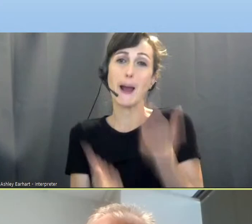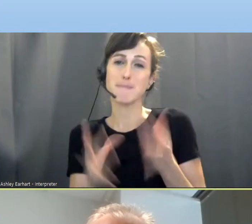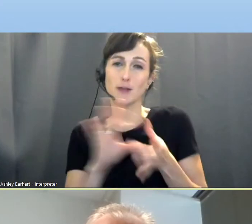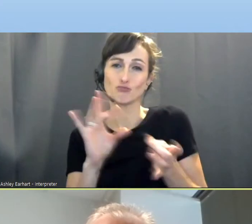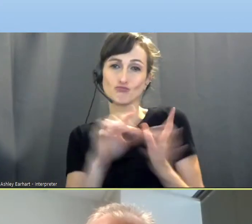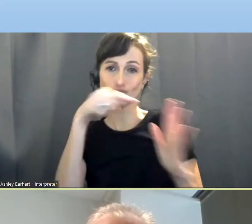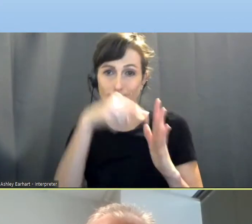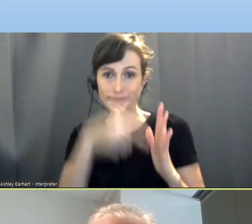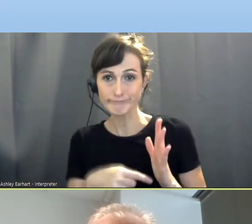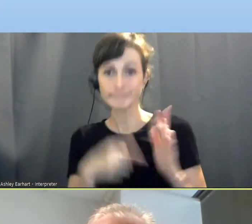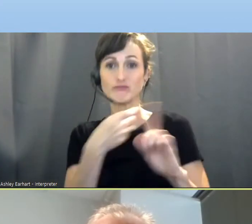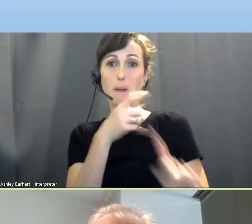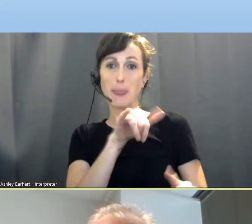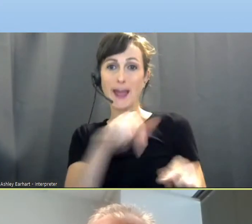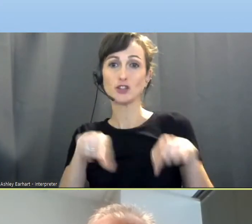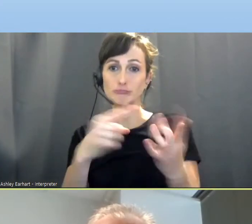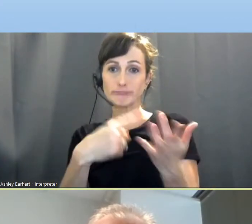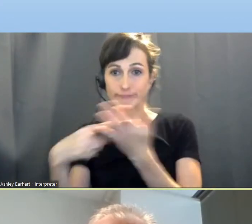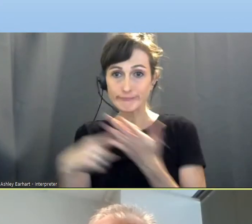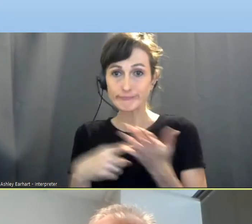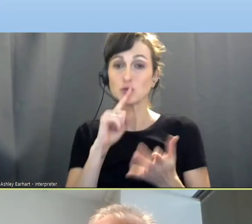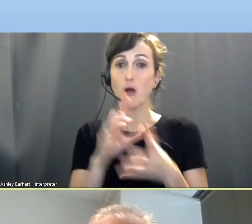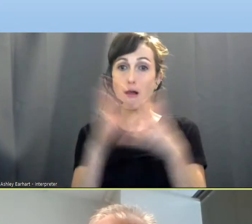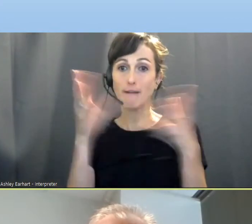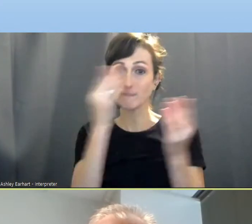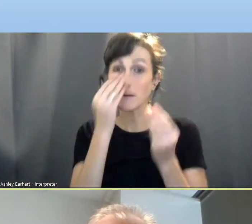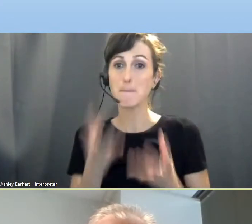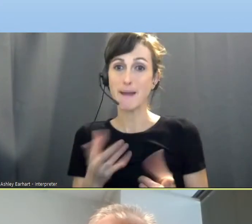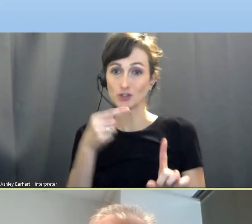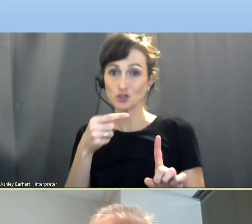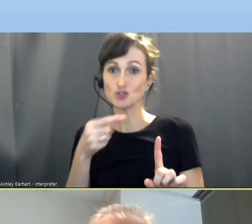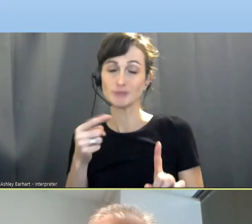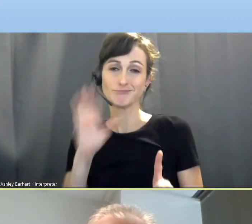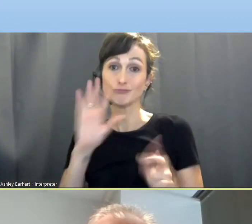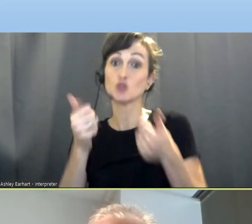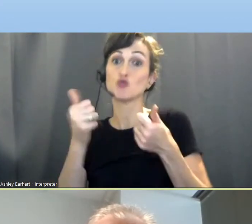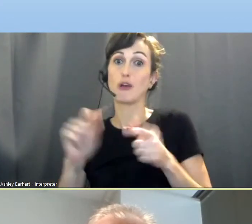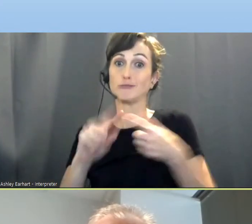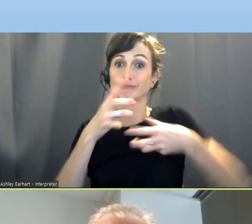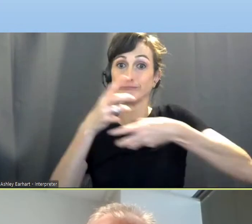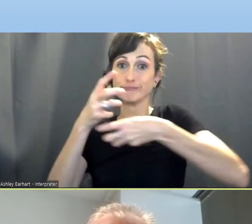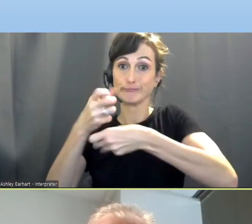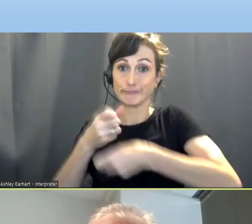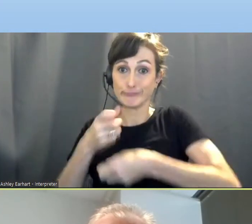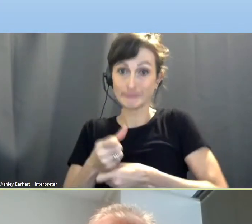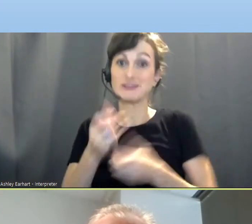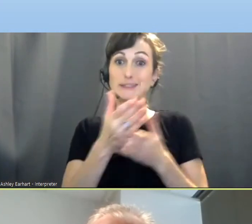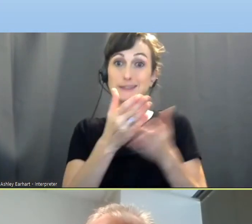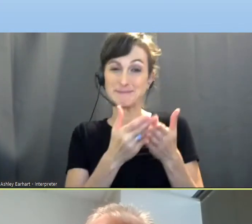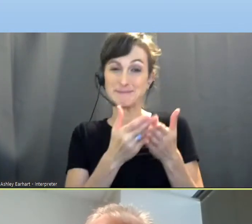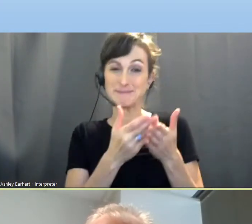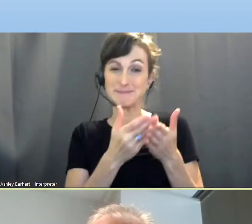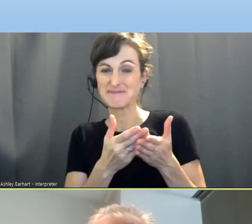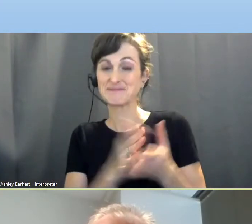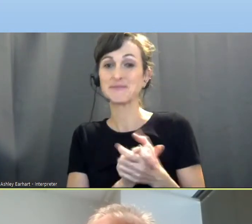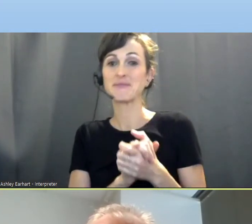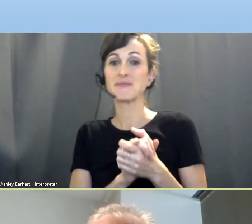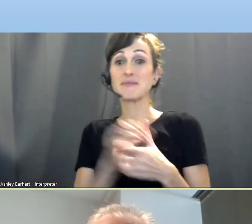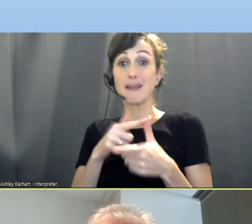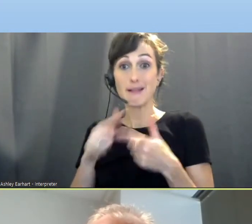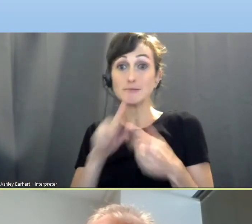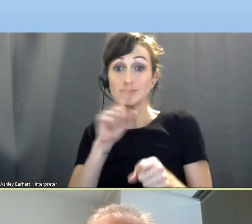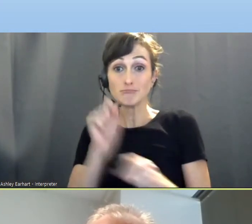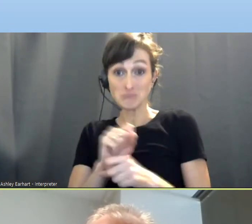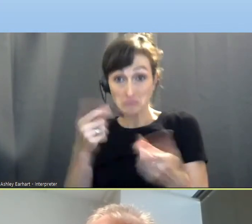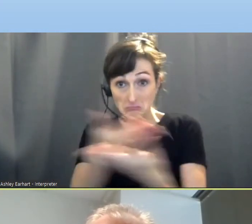discussion. There's a lot of information in there, so I'm going to try to summarize a portion of it, and then certainly open it